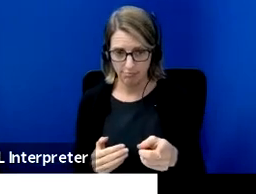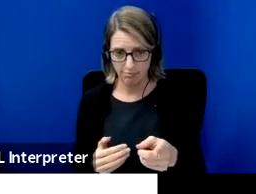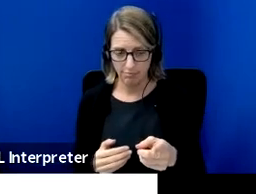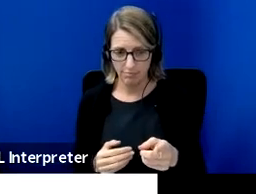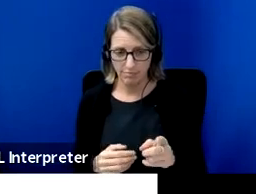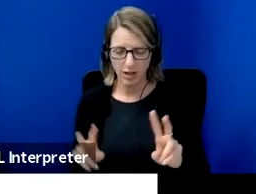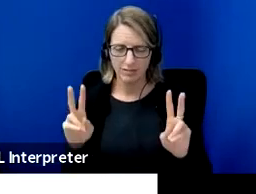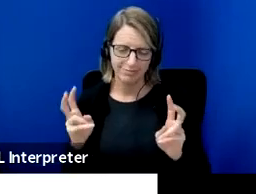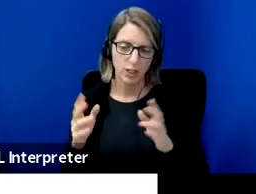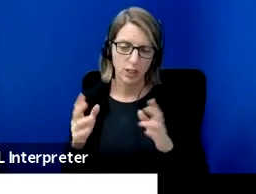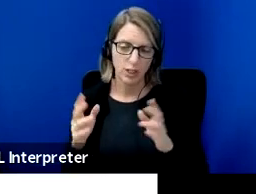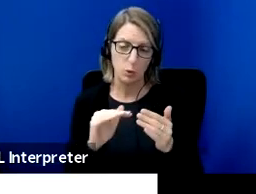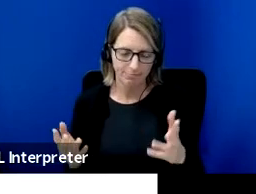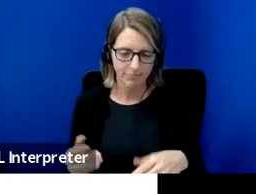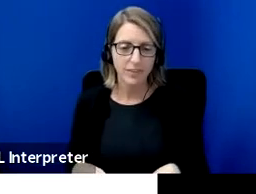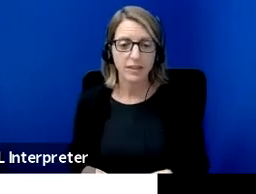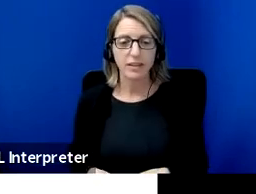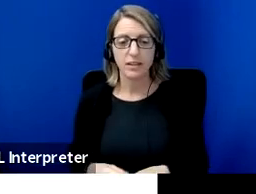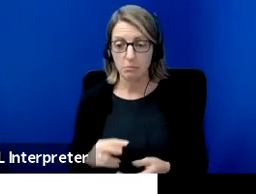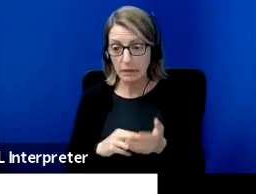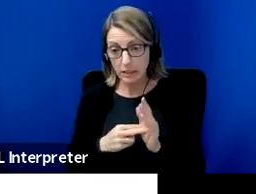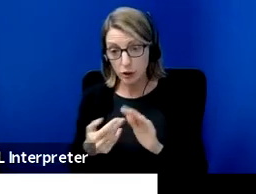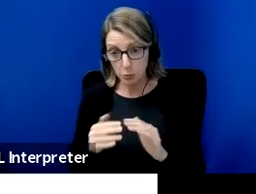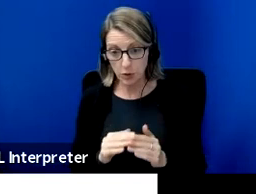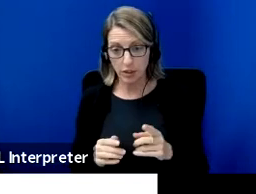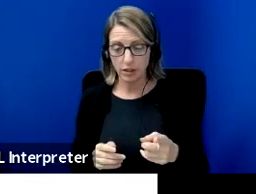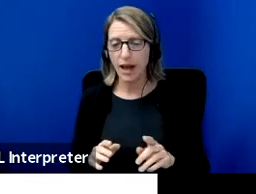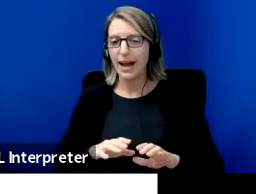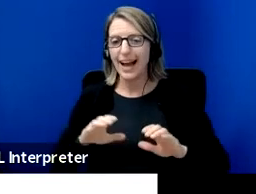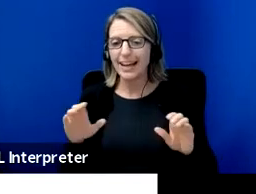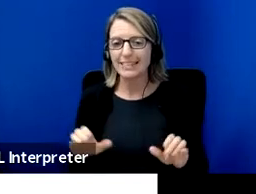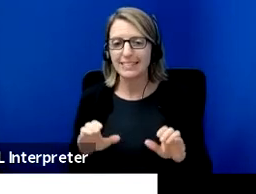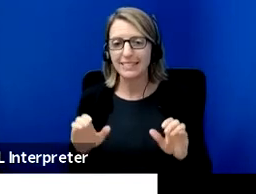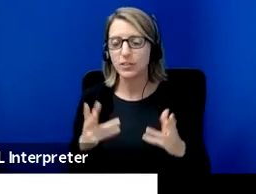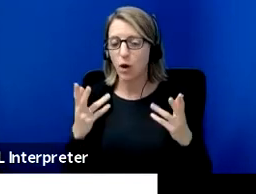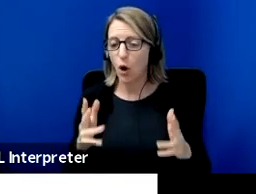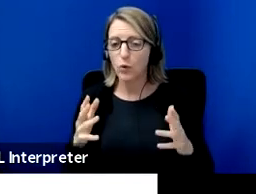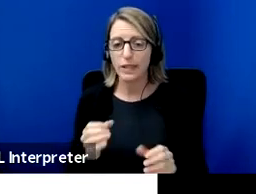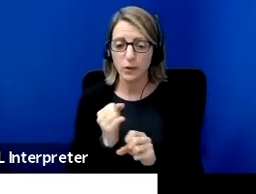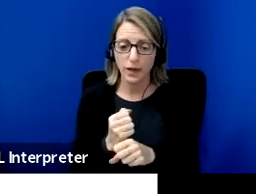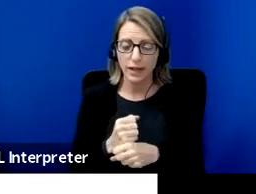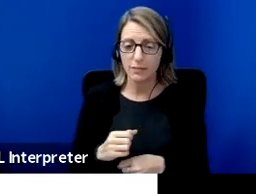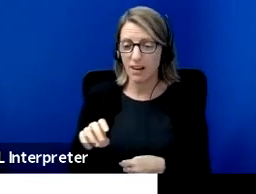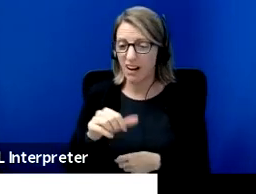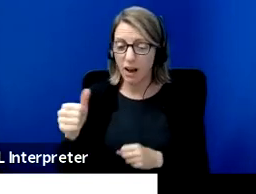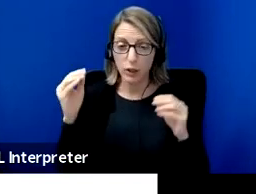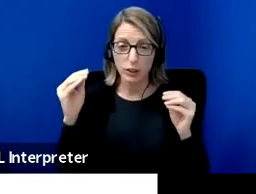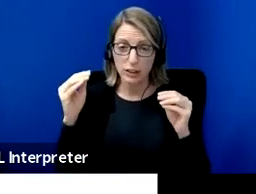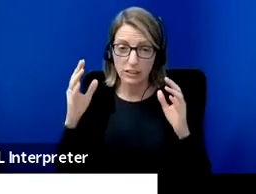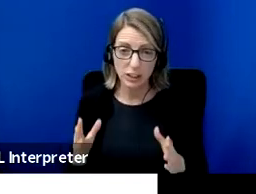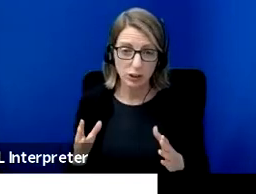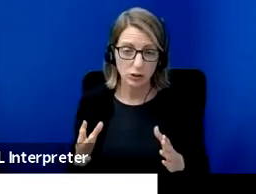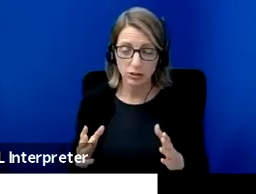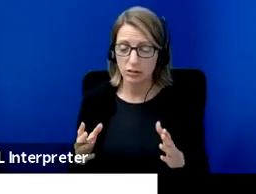mean community. These are activities that were already created by other educators across whoever's using